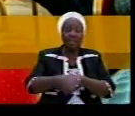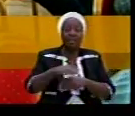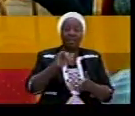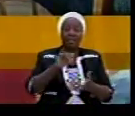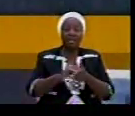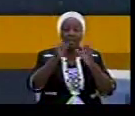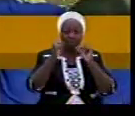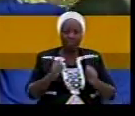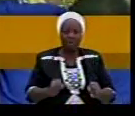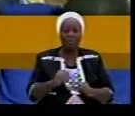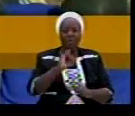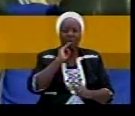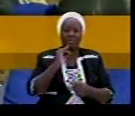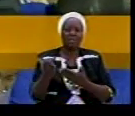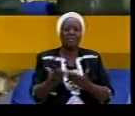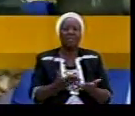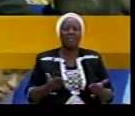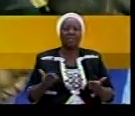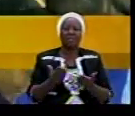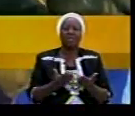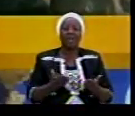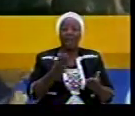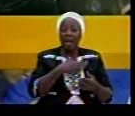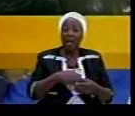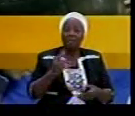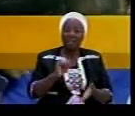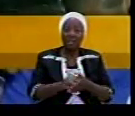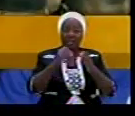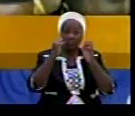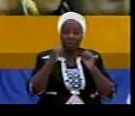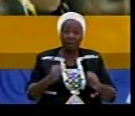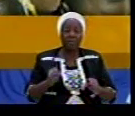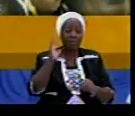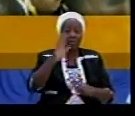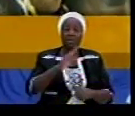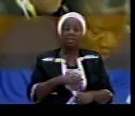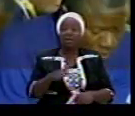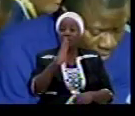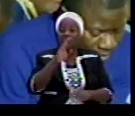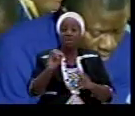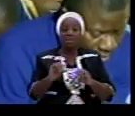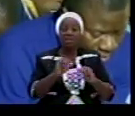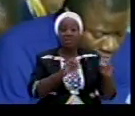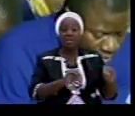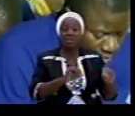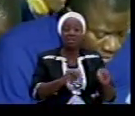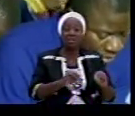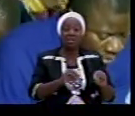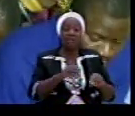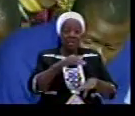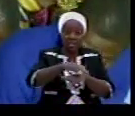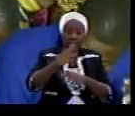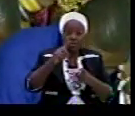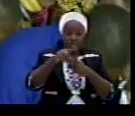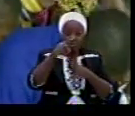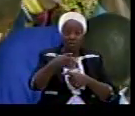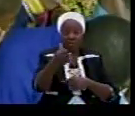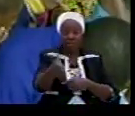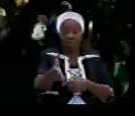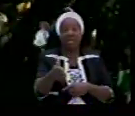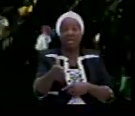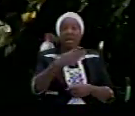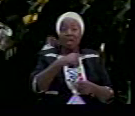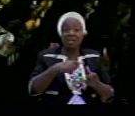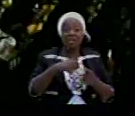power is here. And that power will be sent over there to you. Every ache,